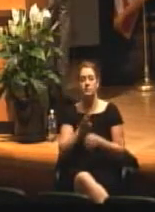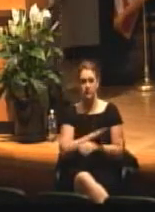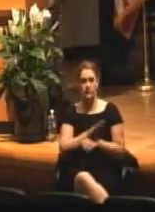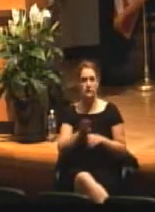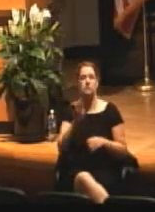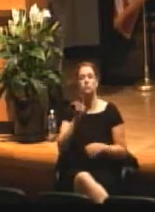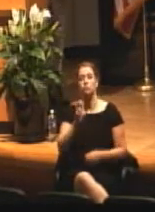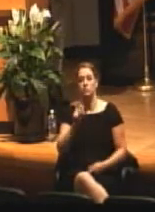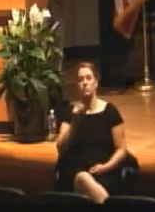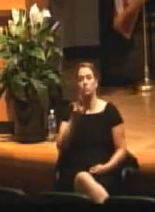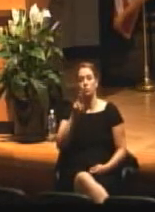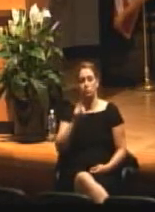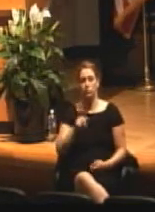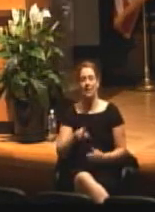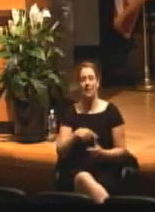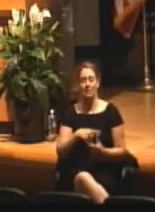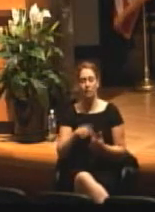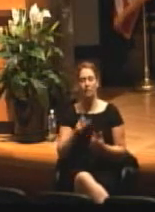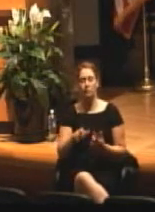and document all of it.